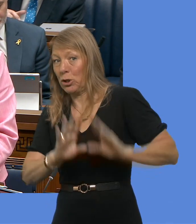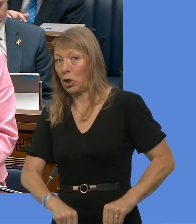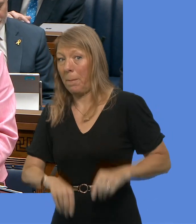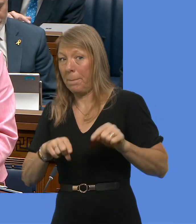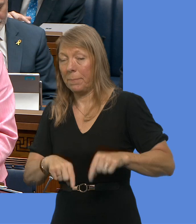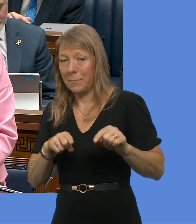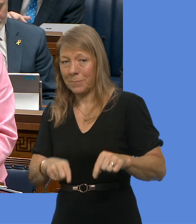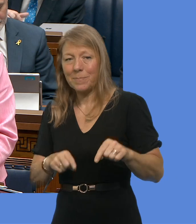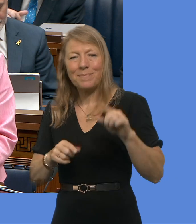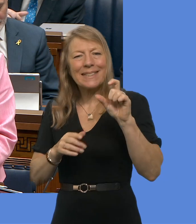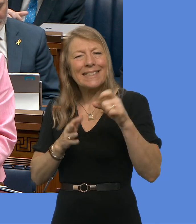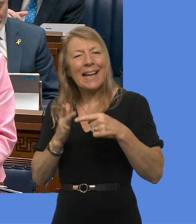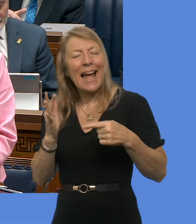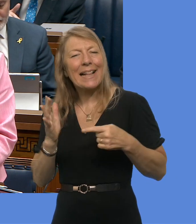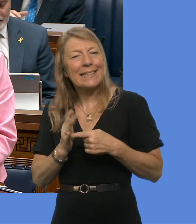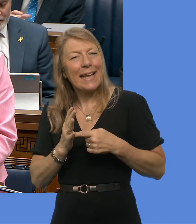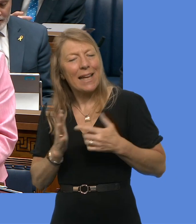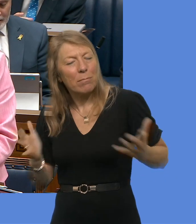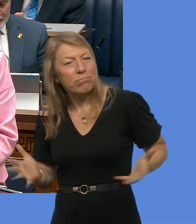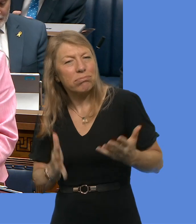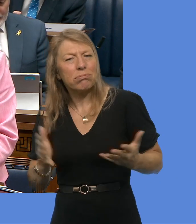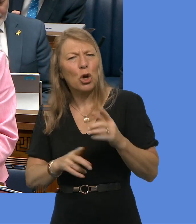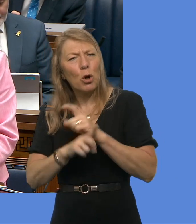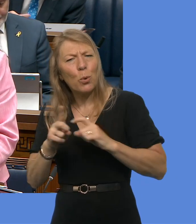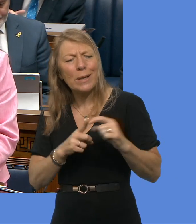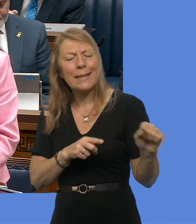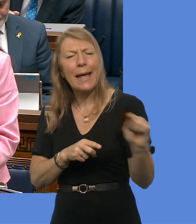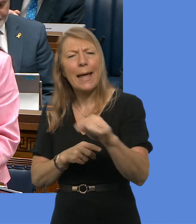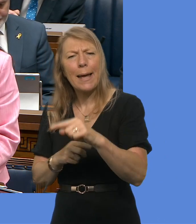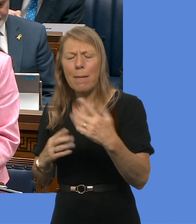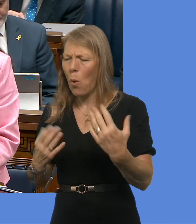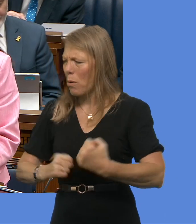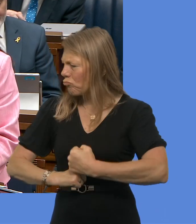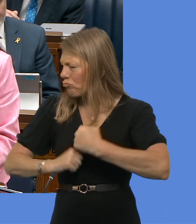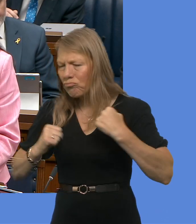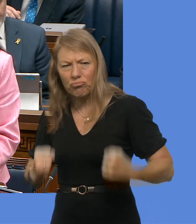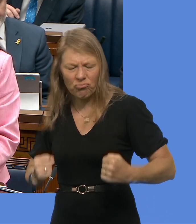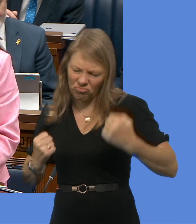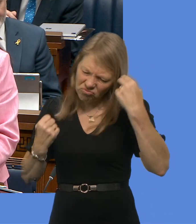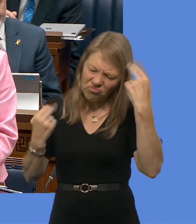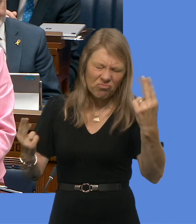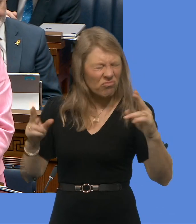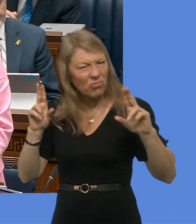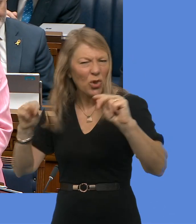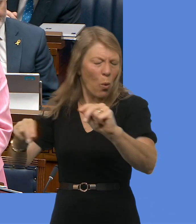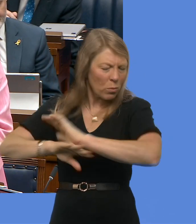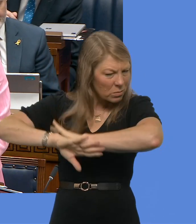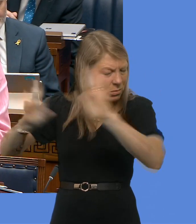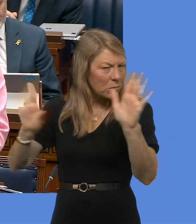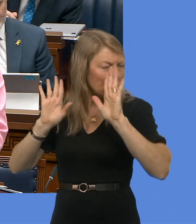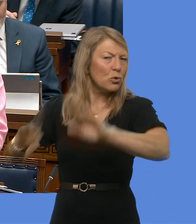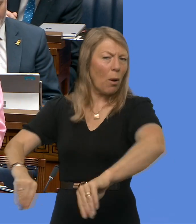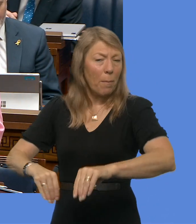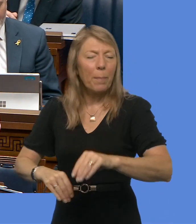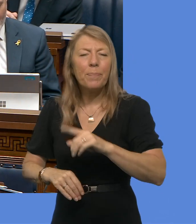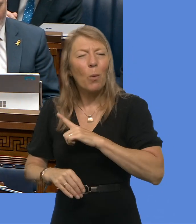improved community resilience through targeted interventions to address issues such as child and financial exploitation, the impact of drugs, including